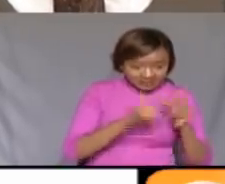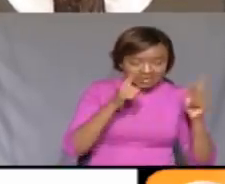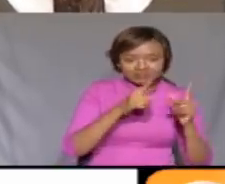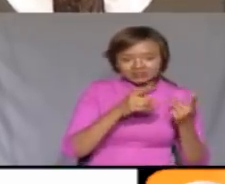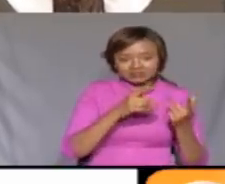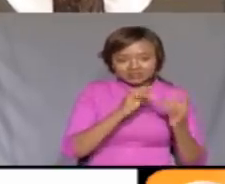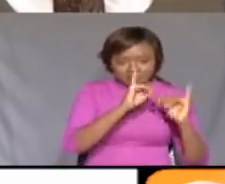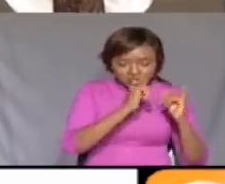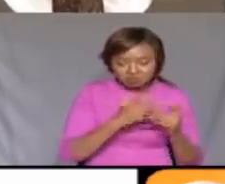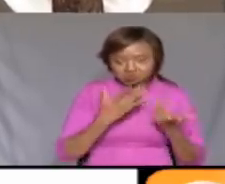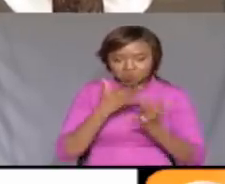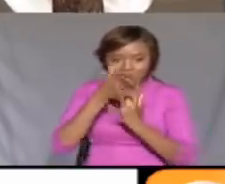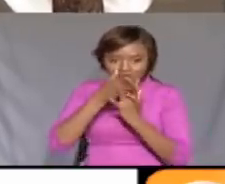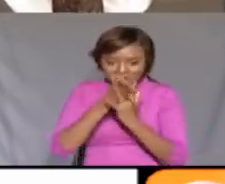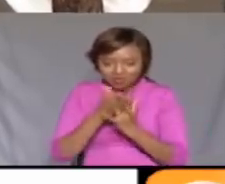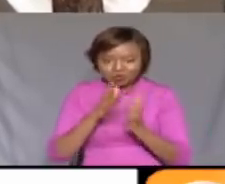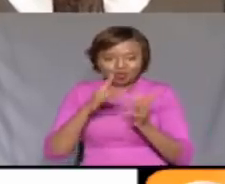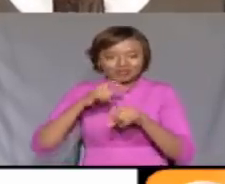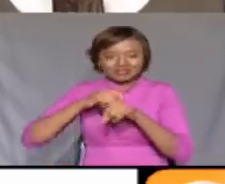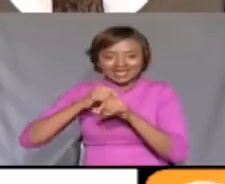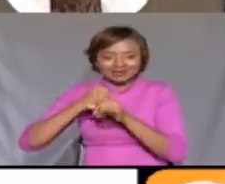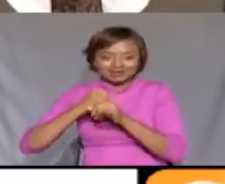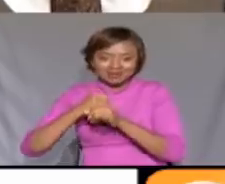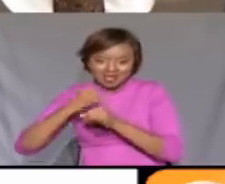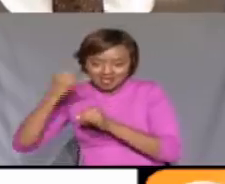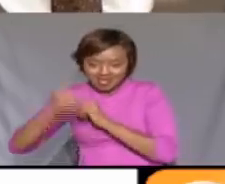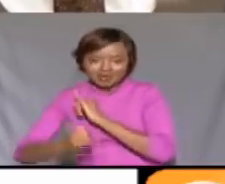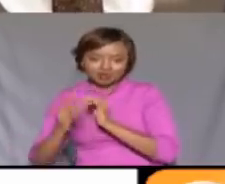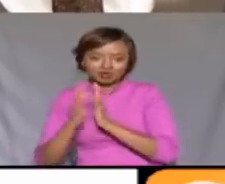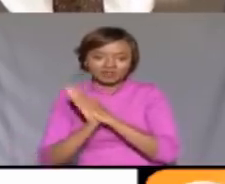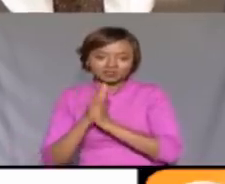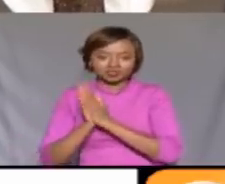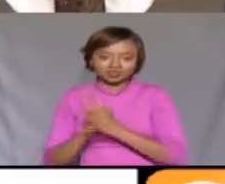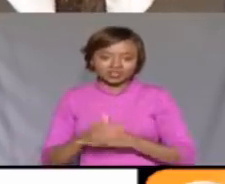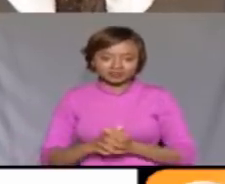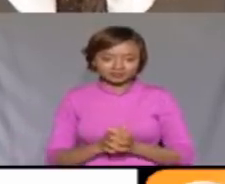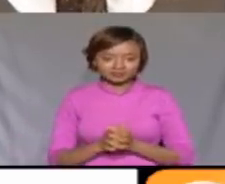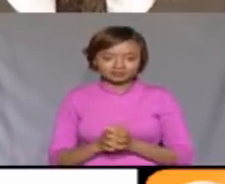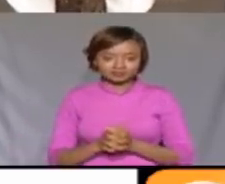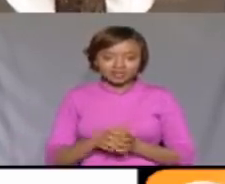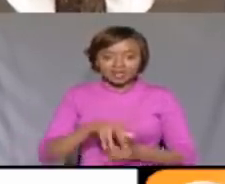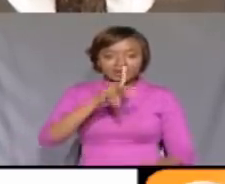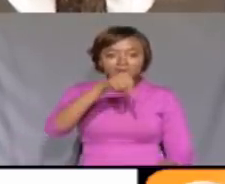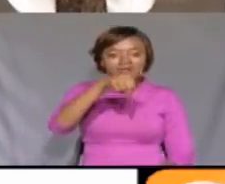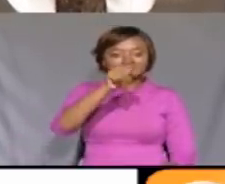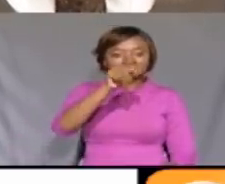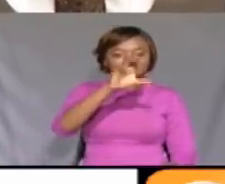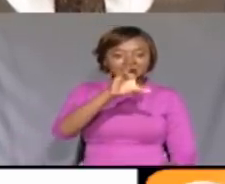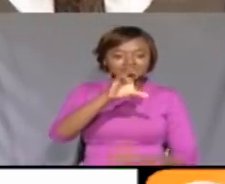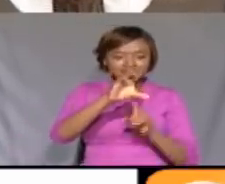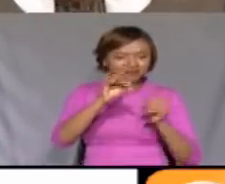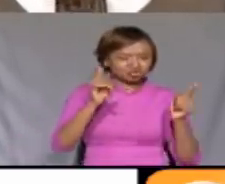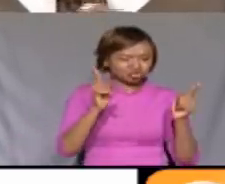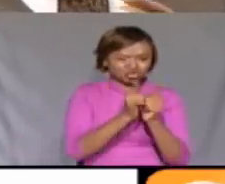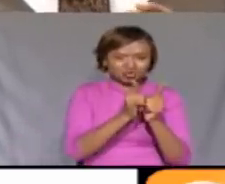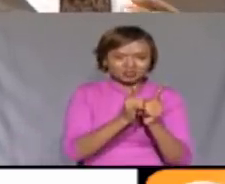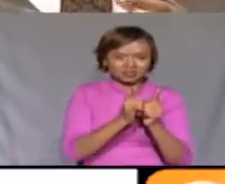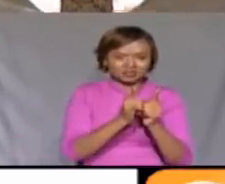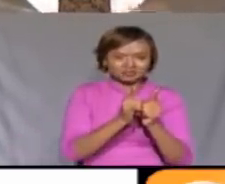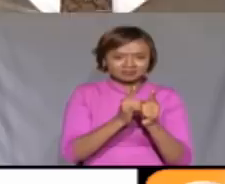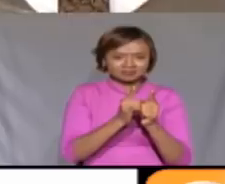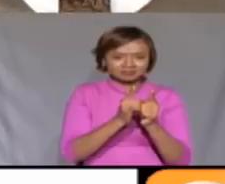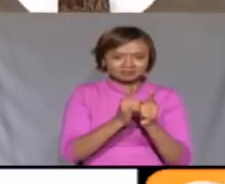middle, or mostly, as it happens, end of the story. A PTC is short. It actually